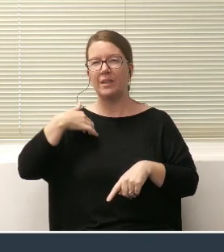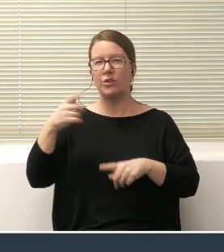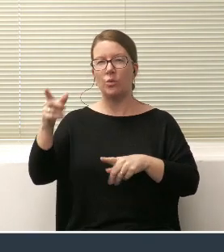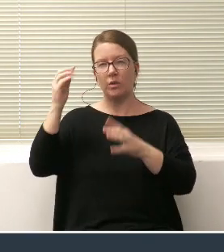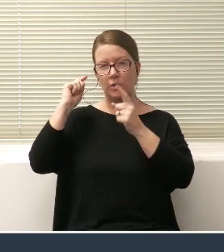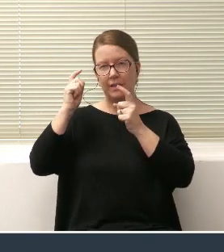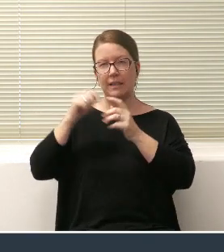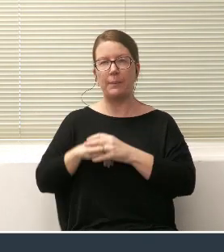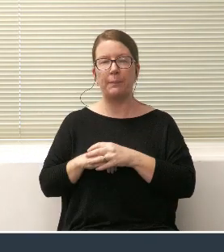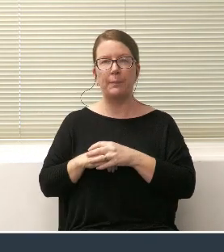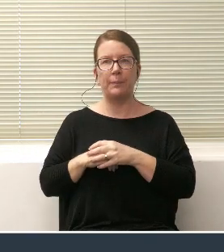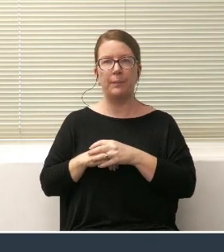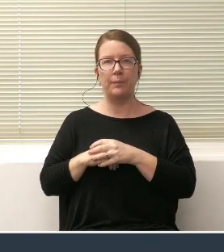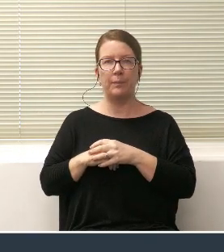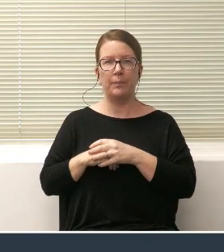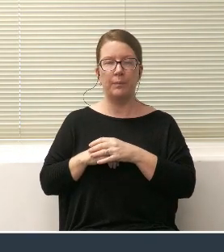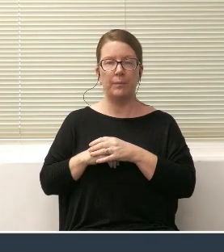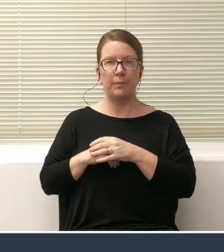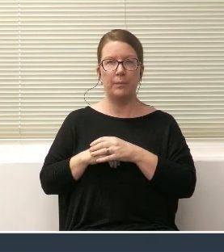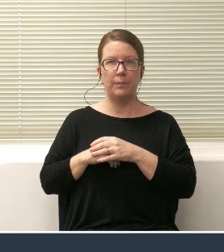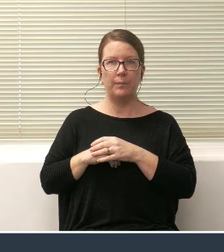Okay, thank you.